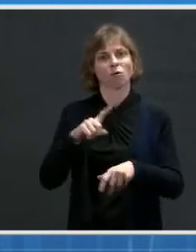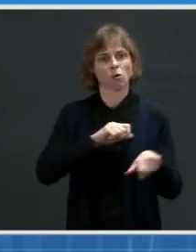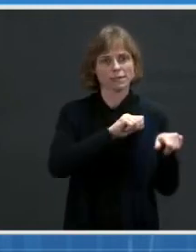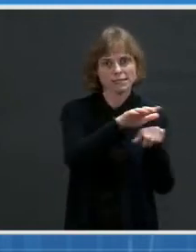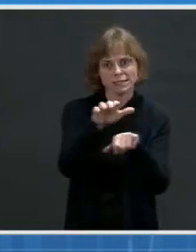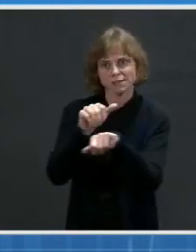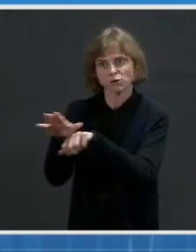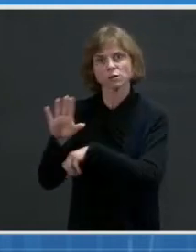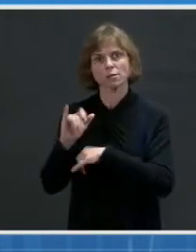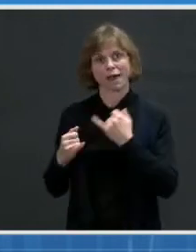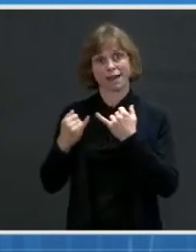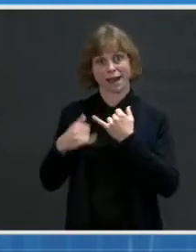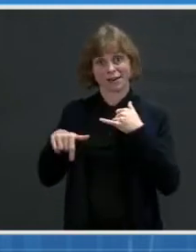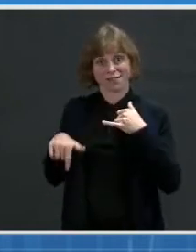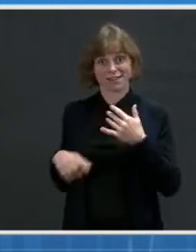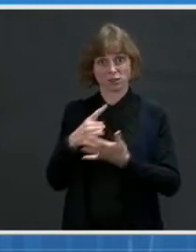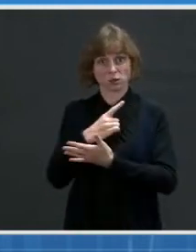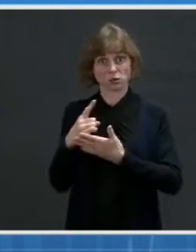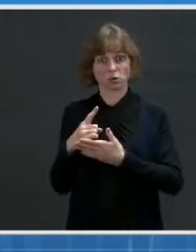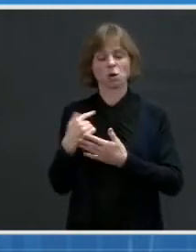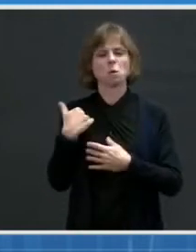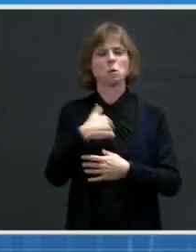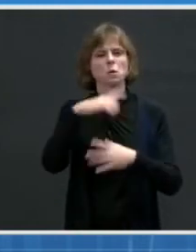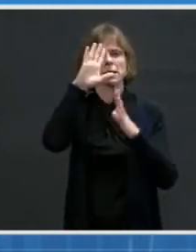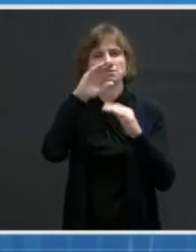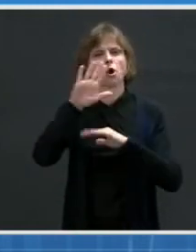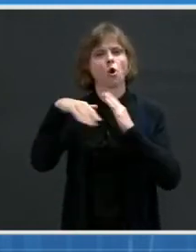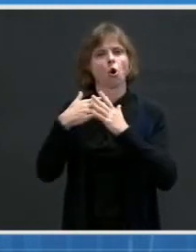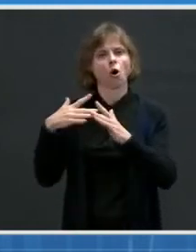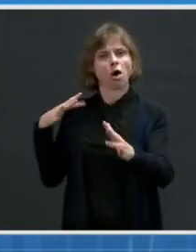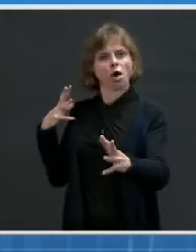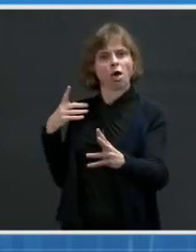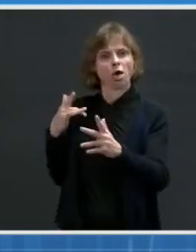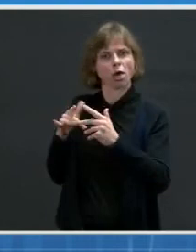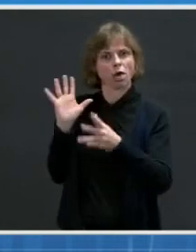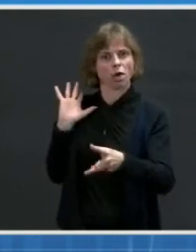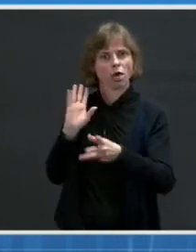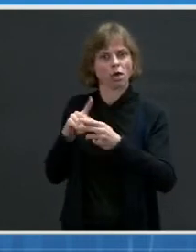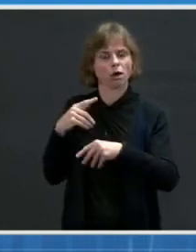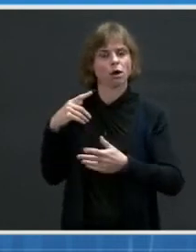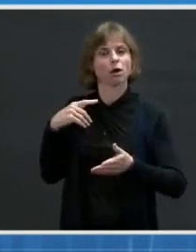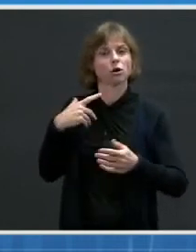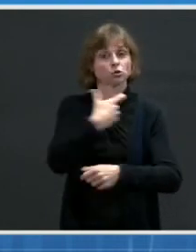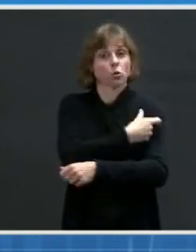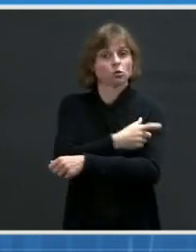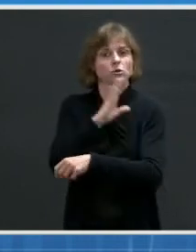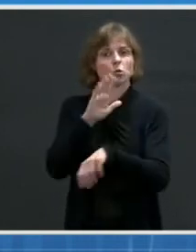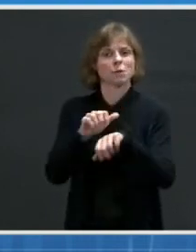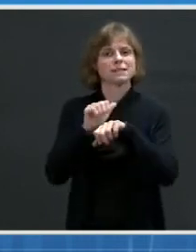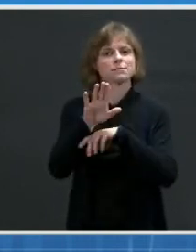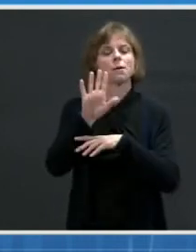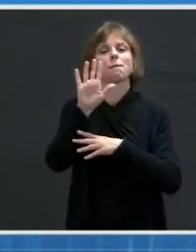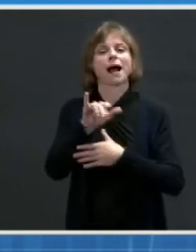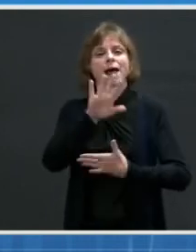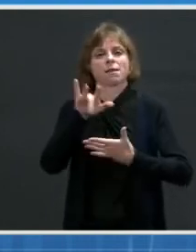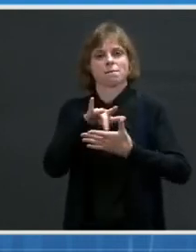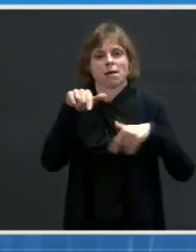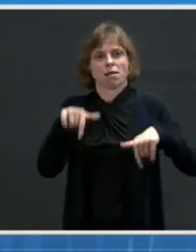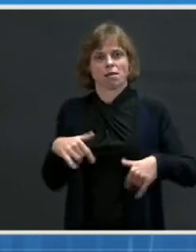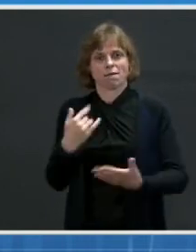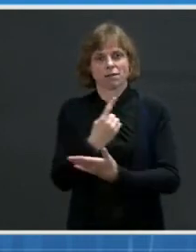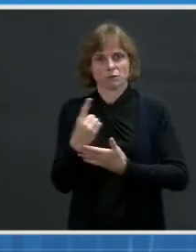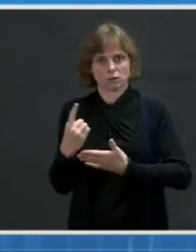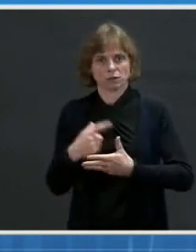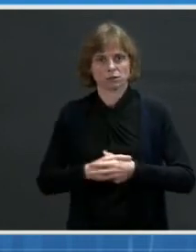We now anticipate that all backlog doses will be delivered by midweek.